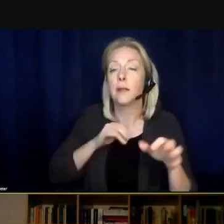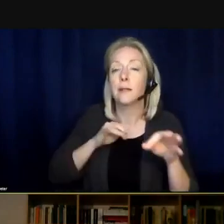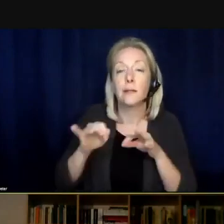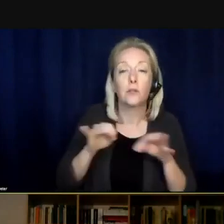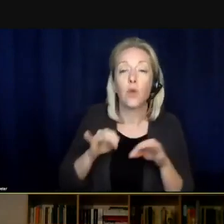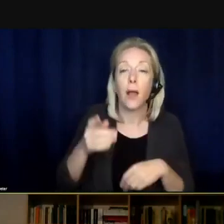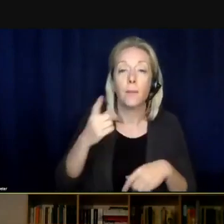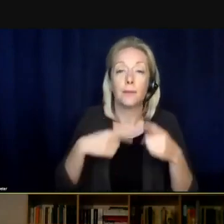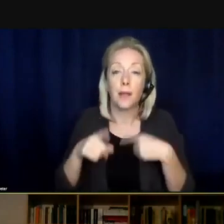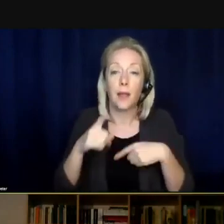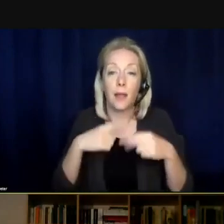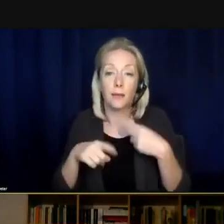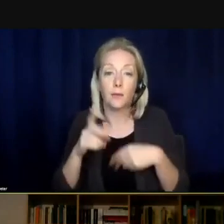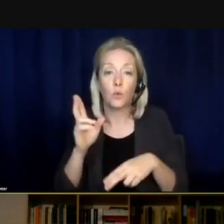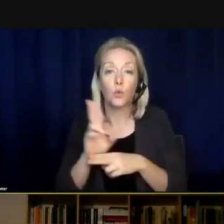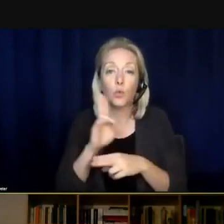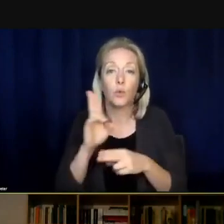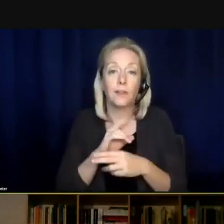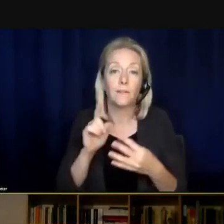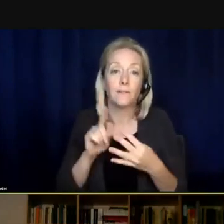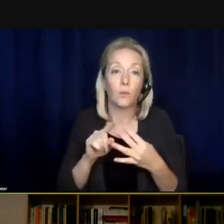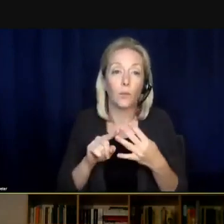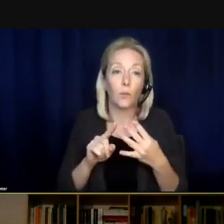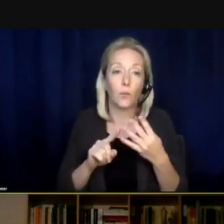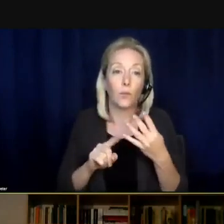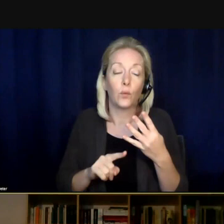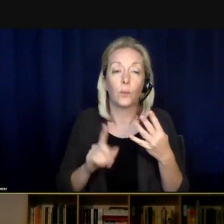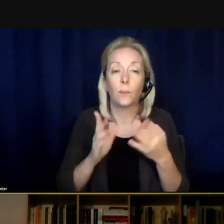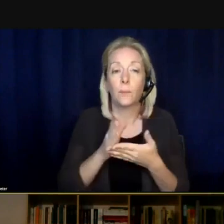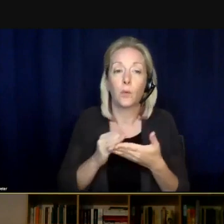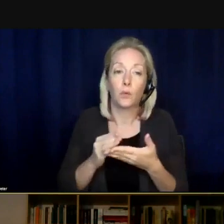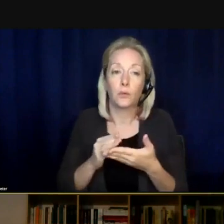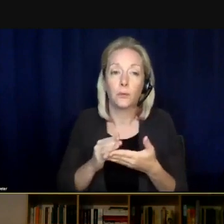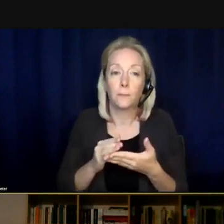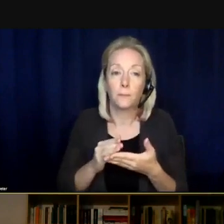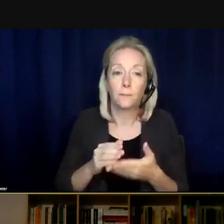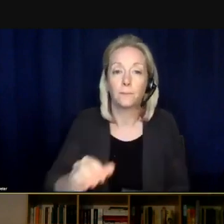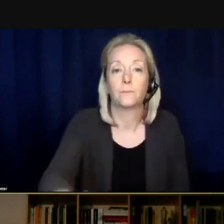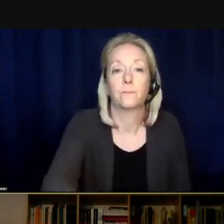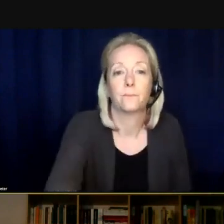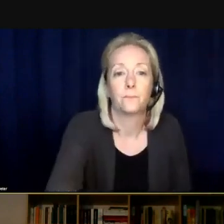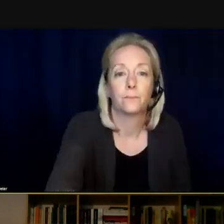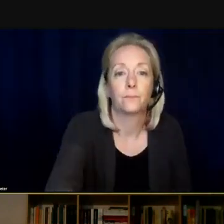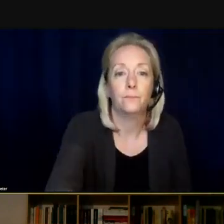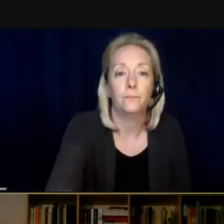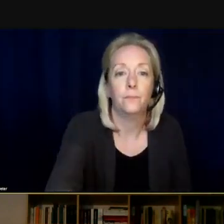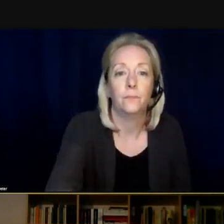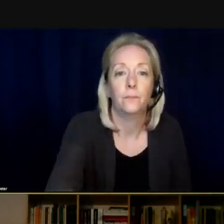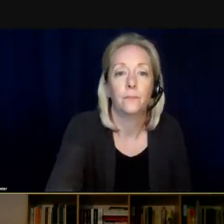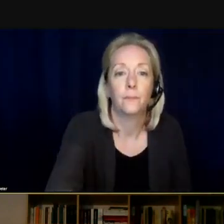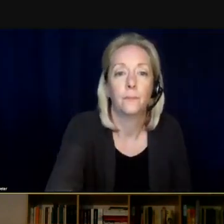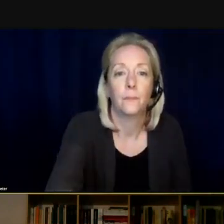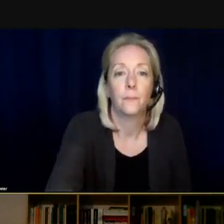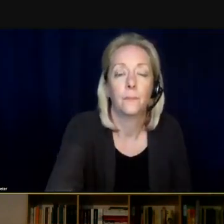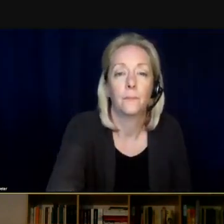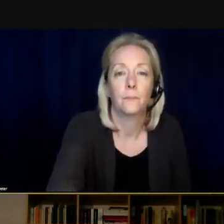by 4 what we call shereens. So some of you may know of William Stokey, who